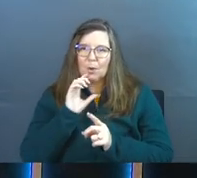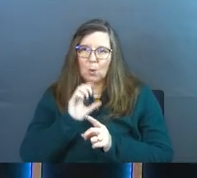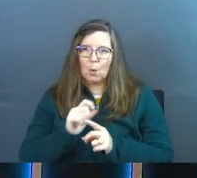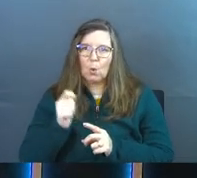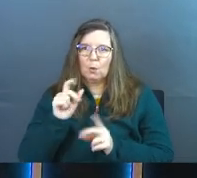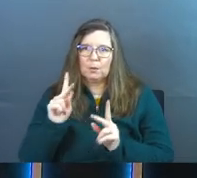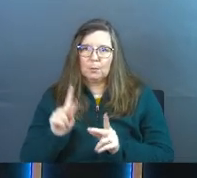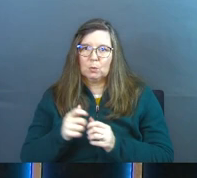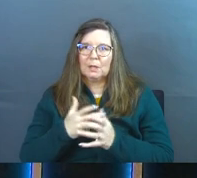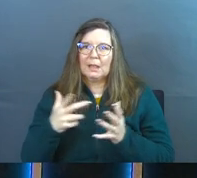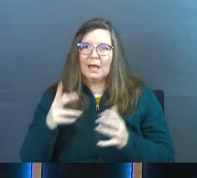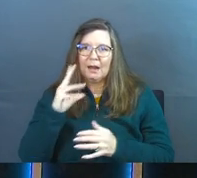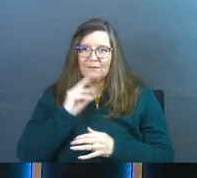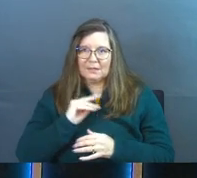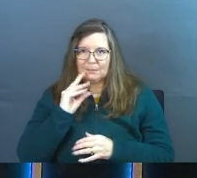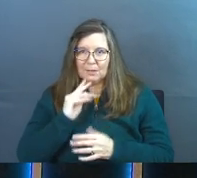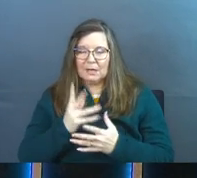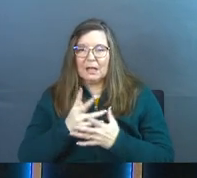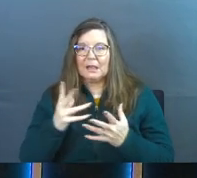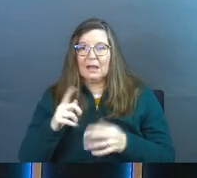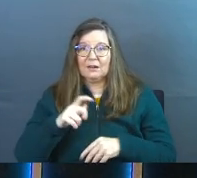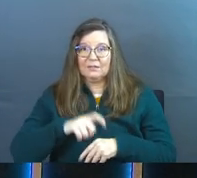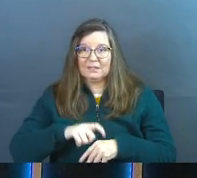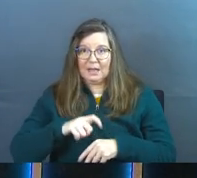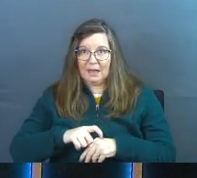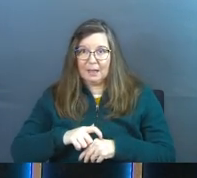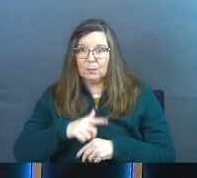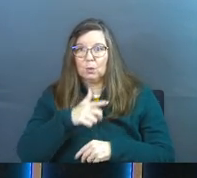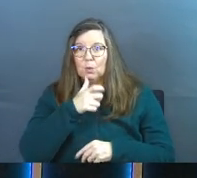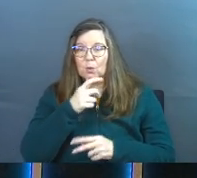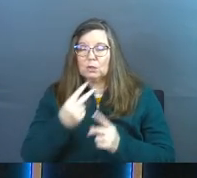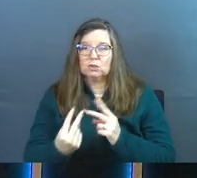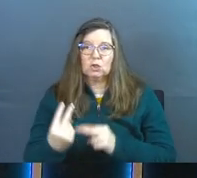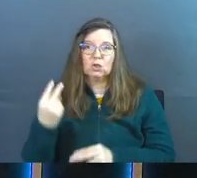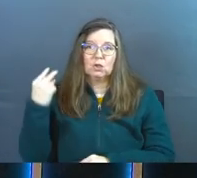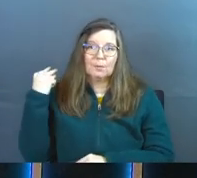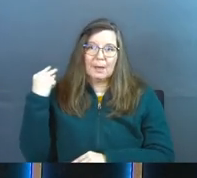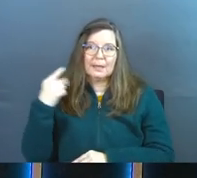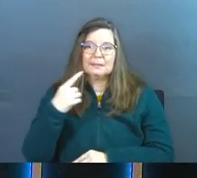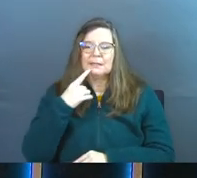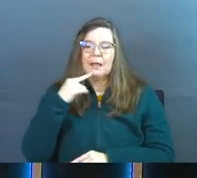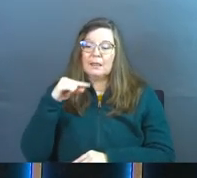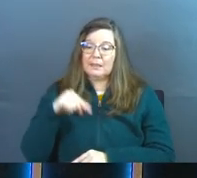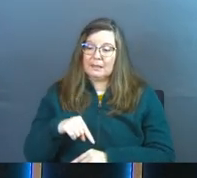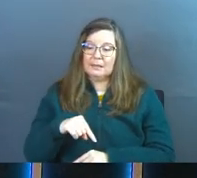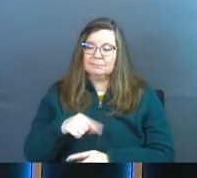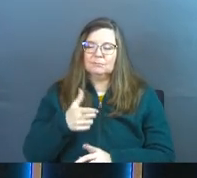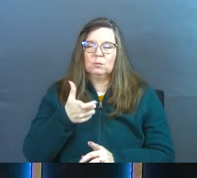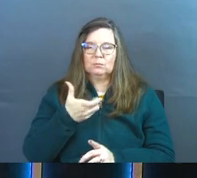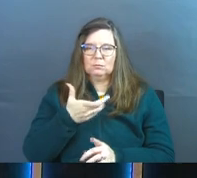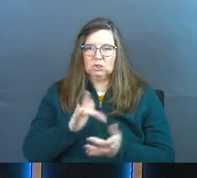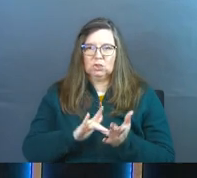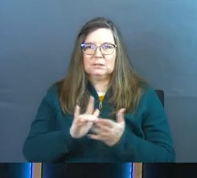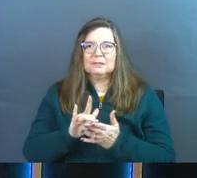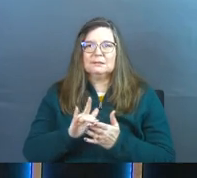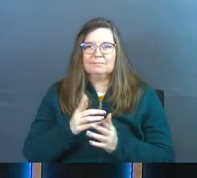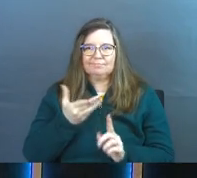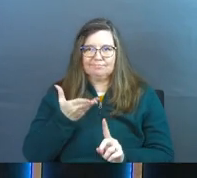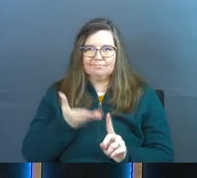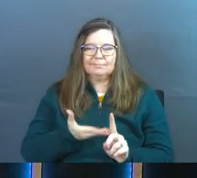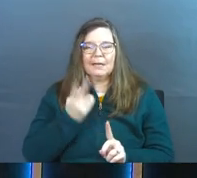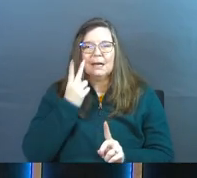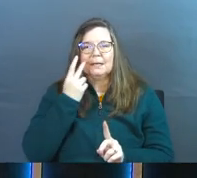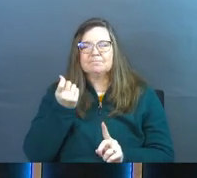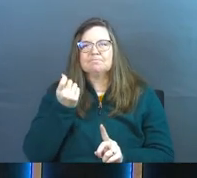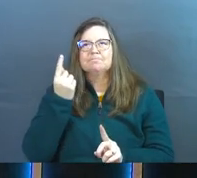older person with a lot of experience and a lot of time who has looked back and said, this is who Jesus was. I see